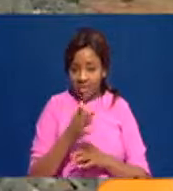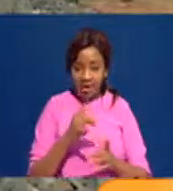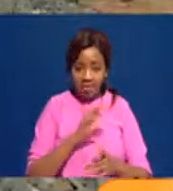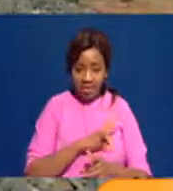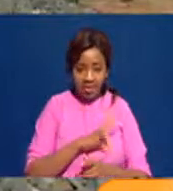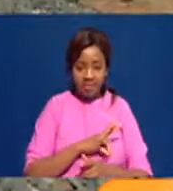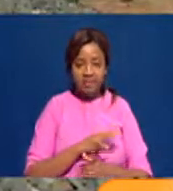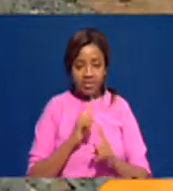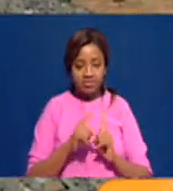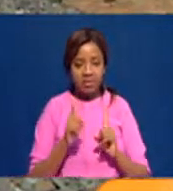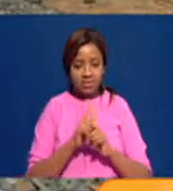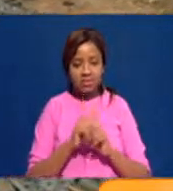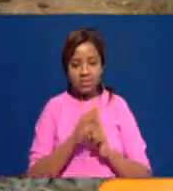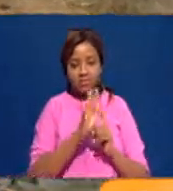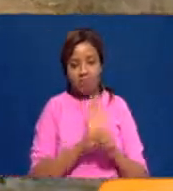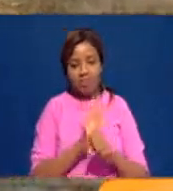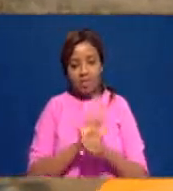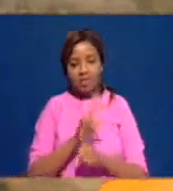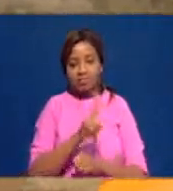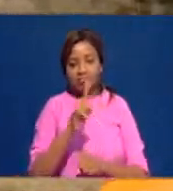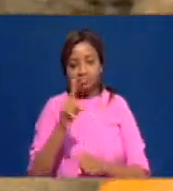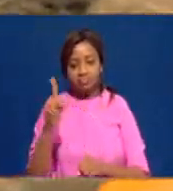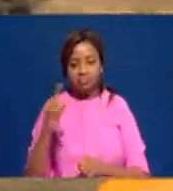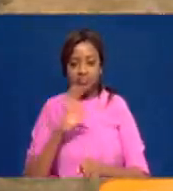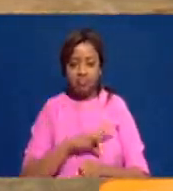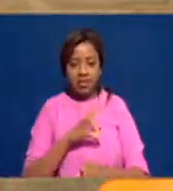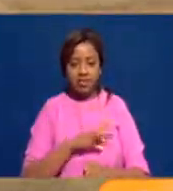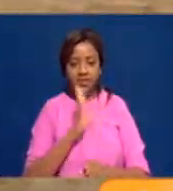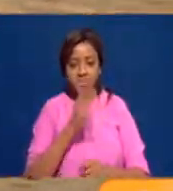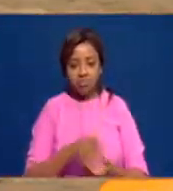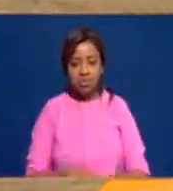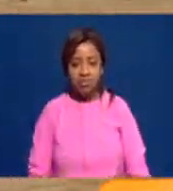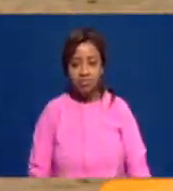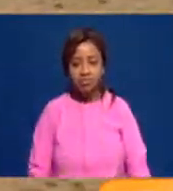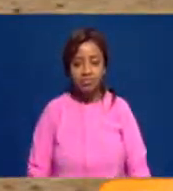their fortunes will change for the better. Faizal Ahmed, Citizen TV, Nairobi.